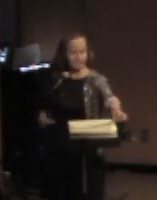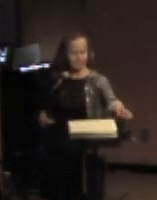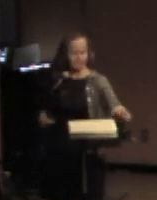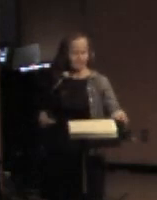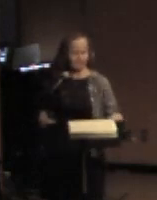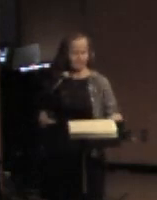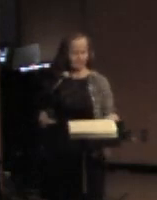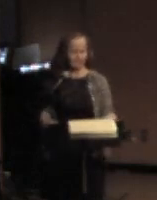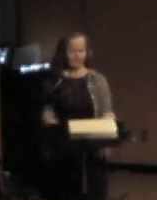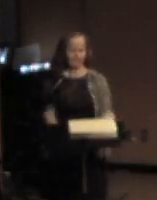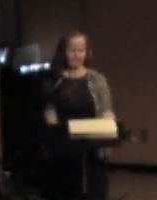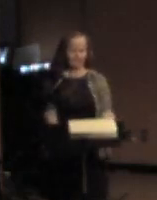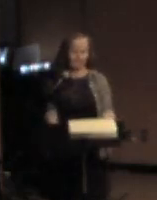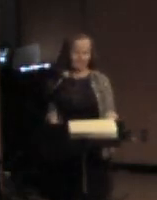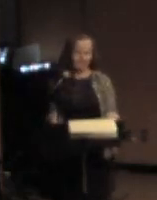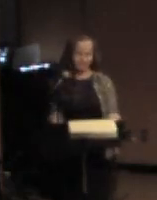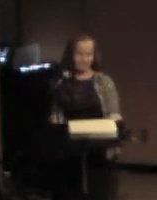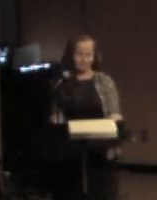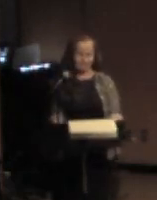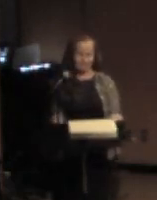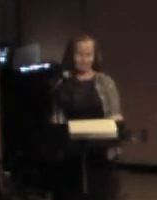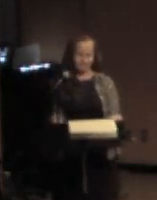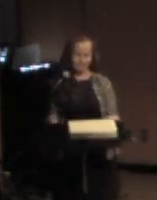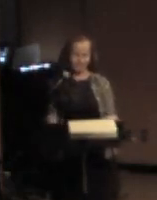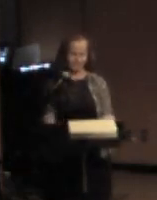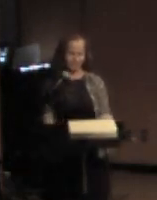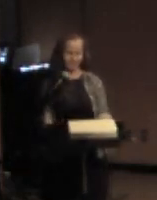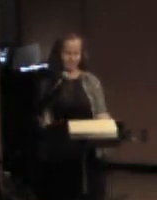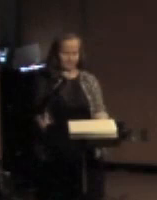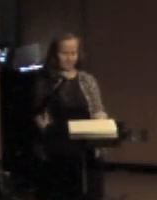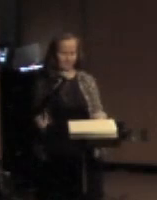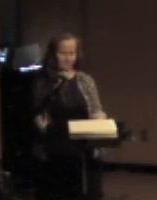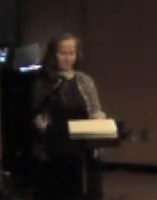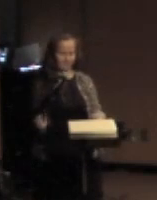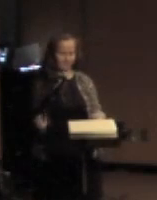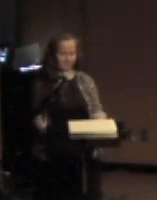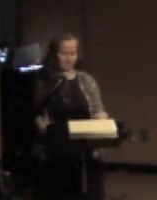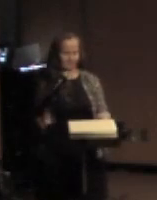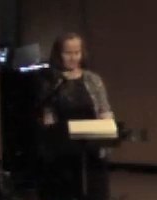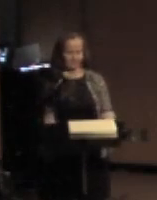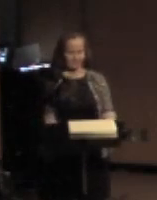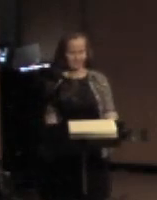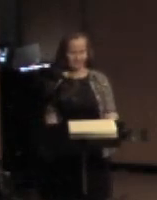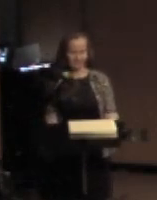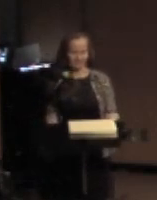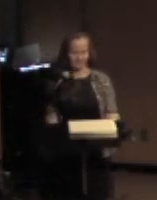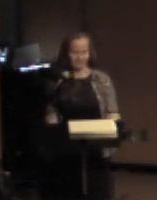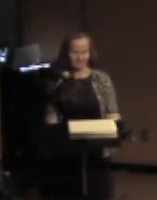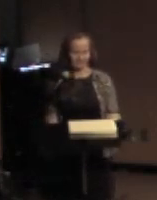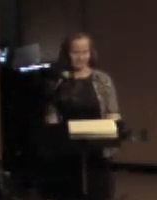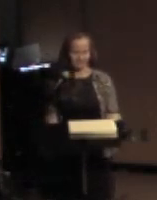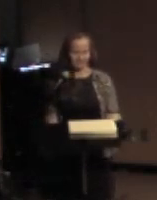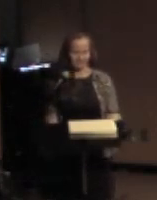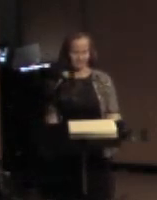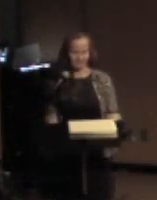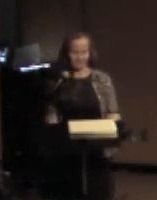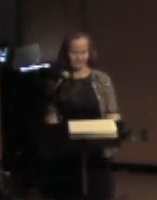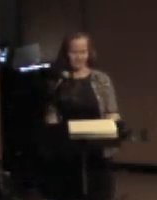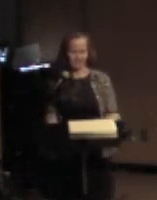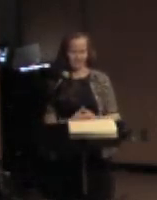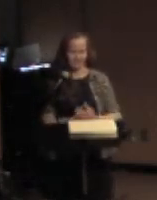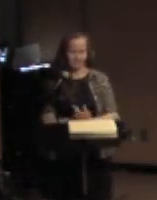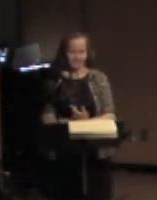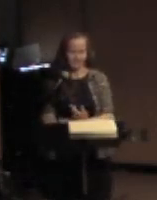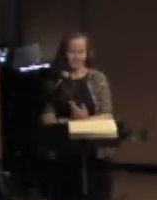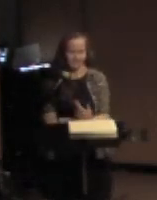do well I've just been sitting here walking around and pushing the carriage waiting for